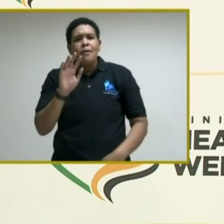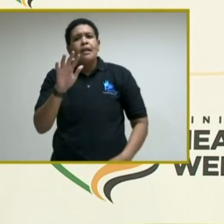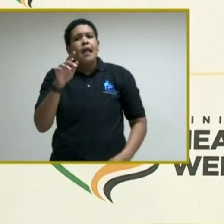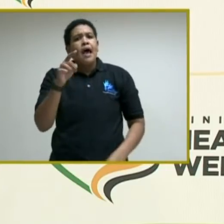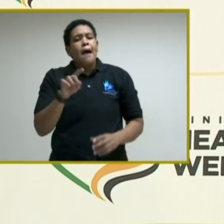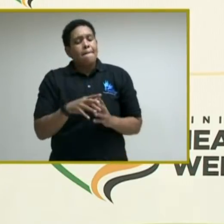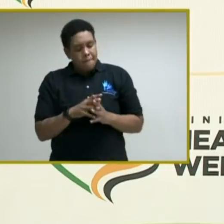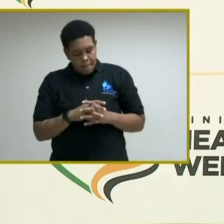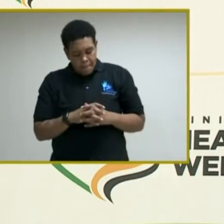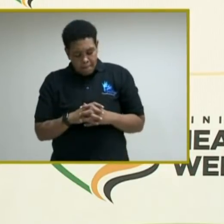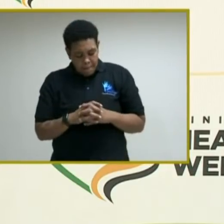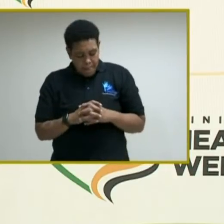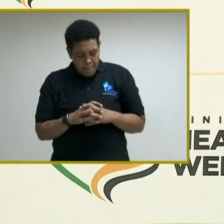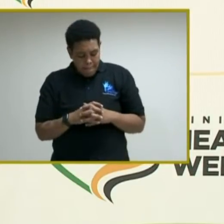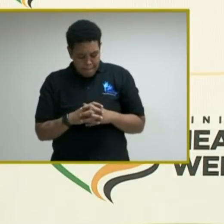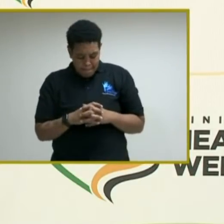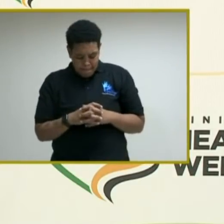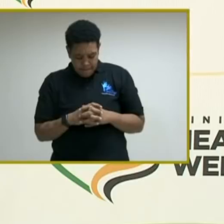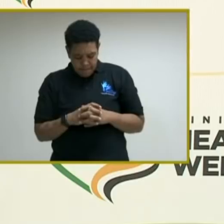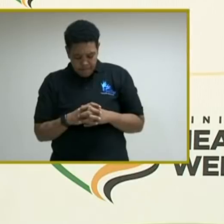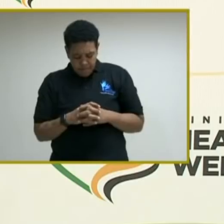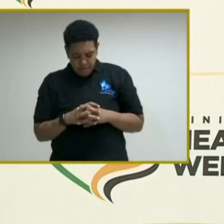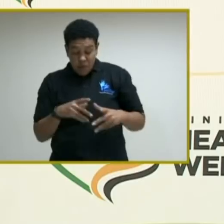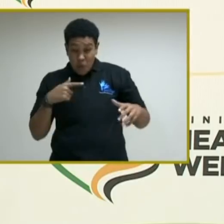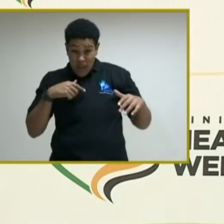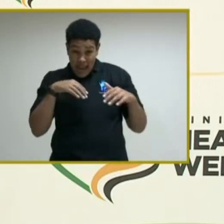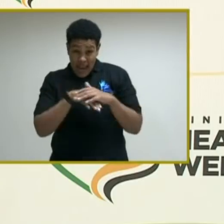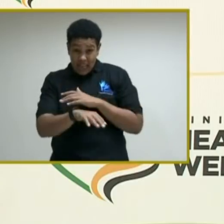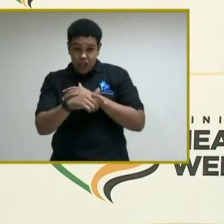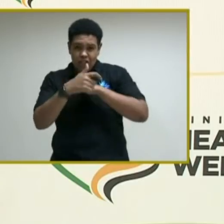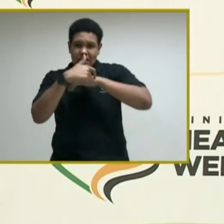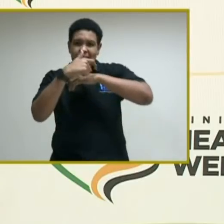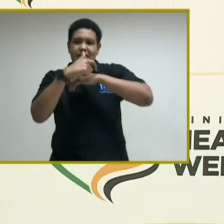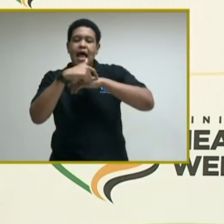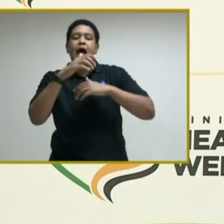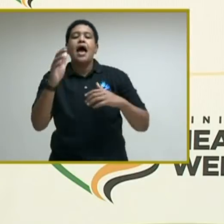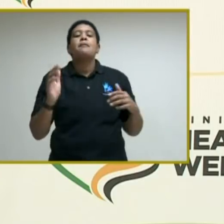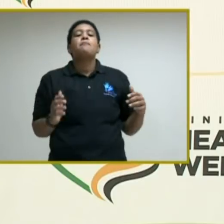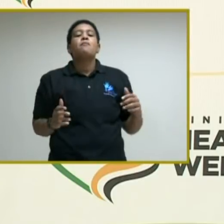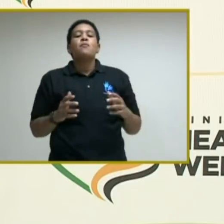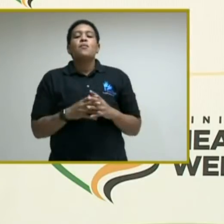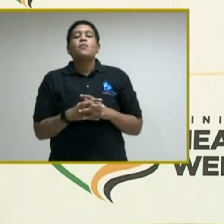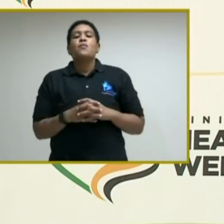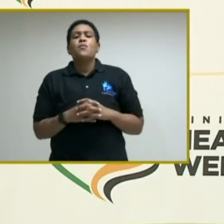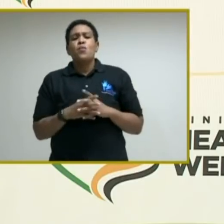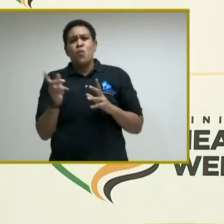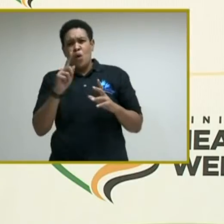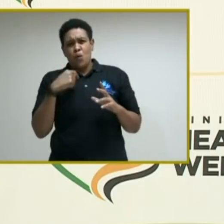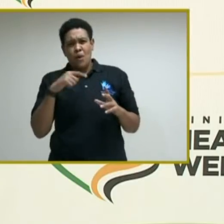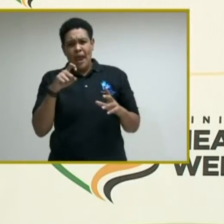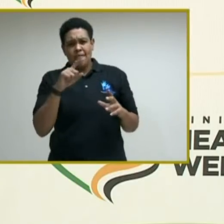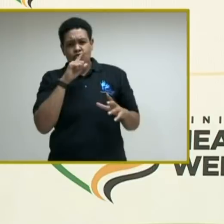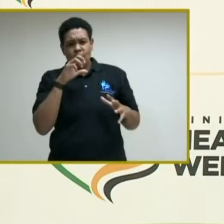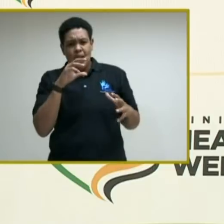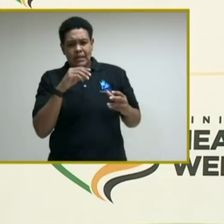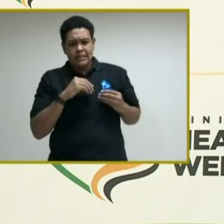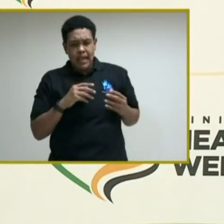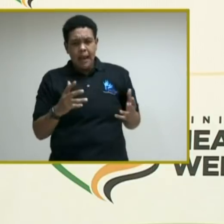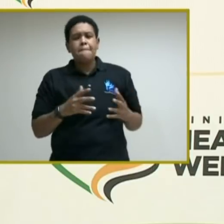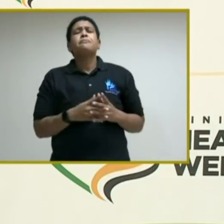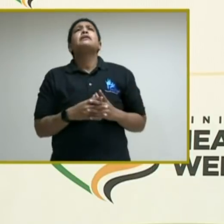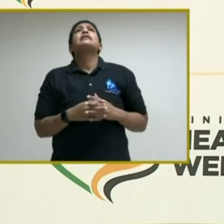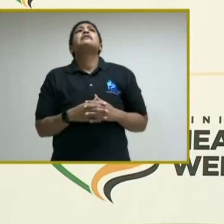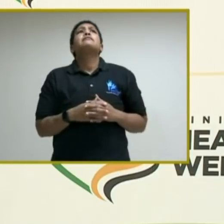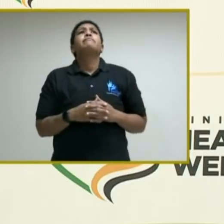And, we are entering a period where we have to accept